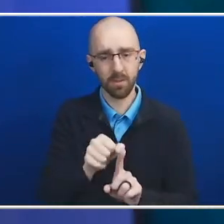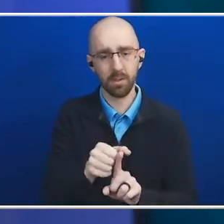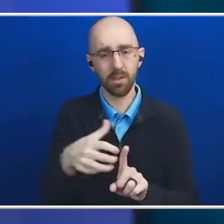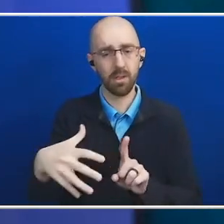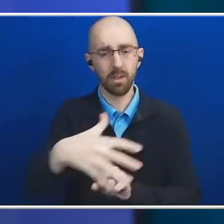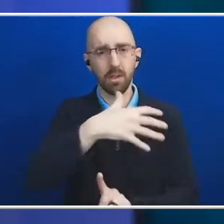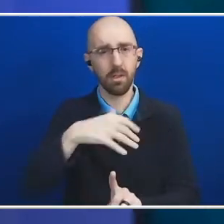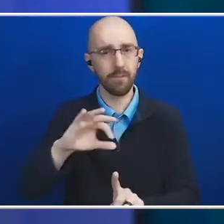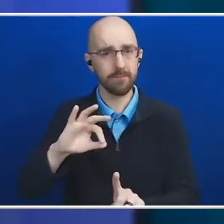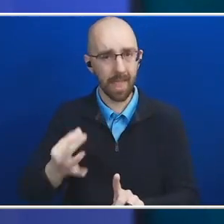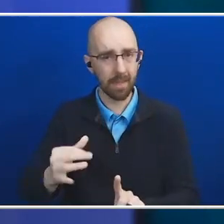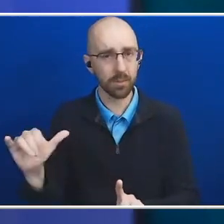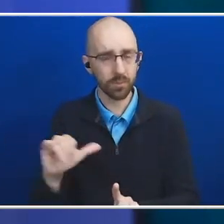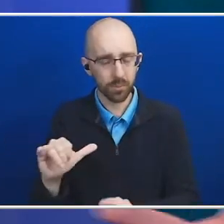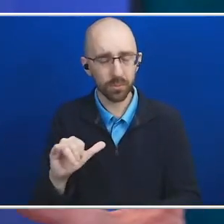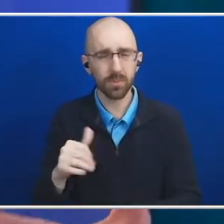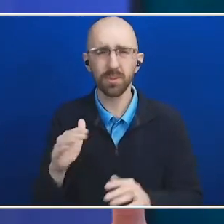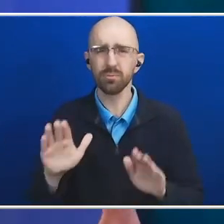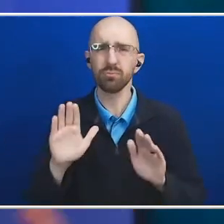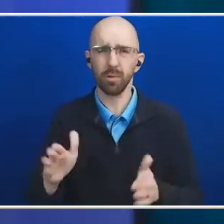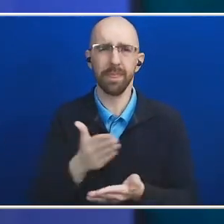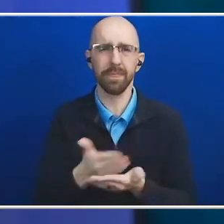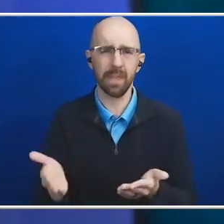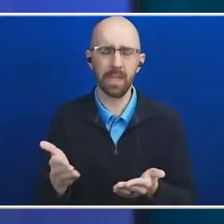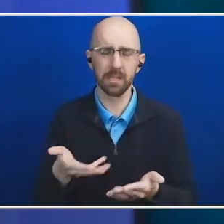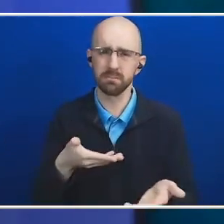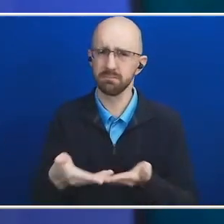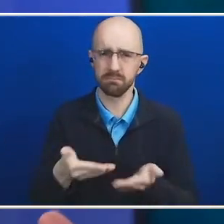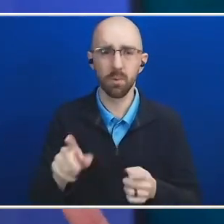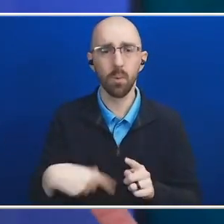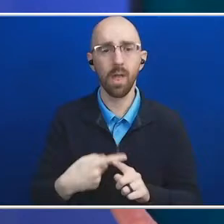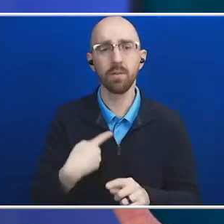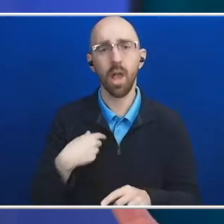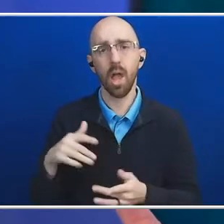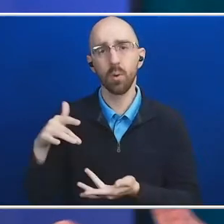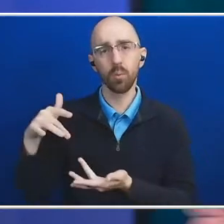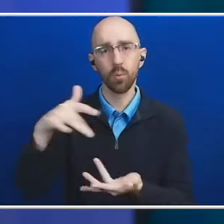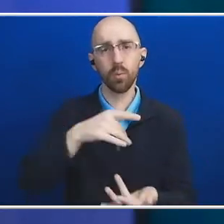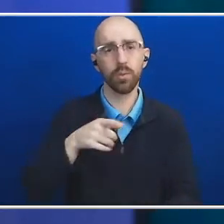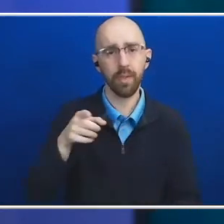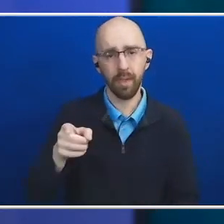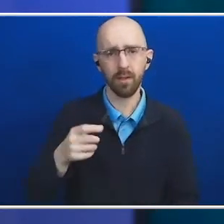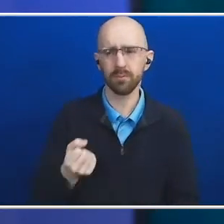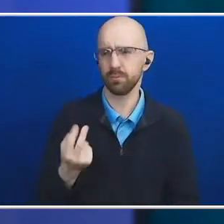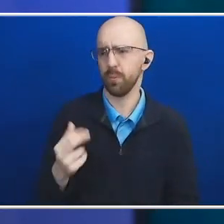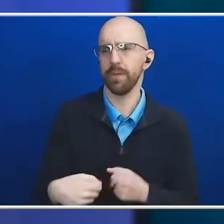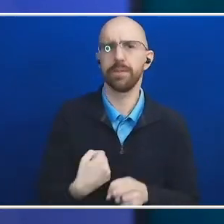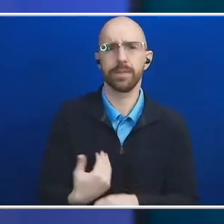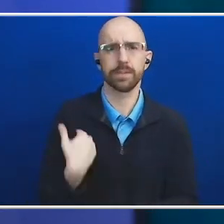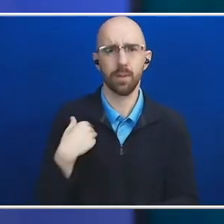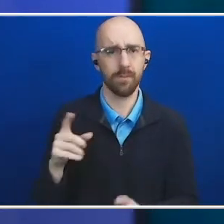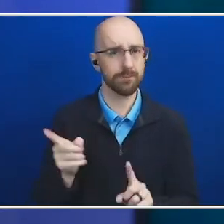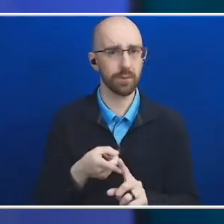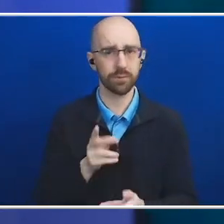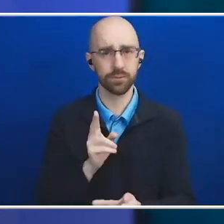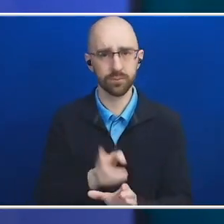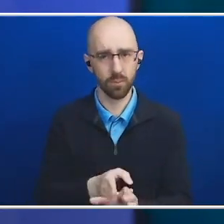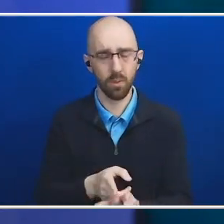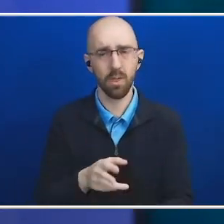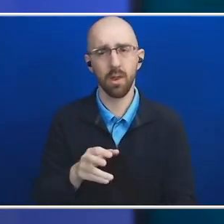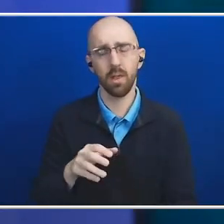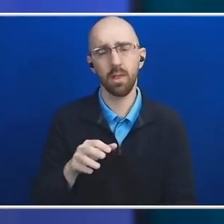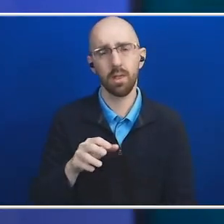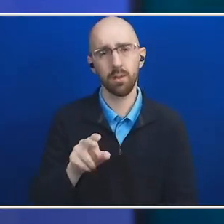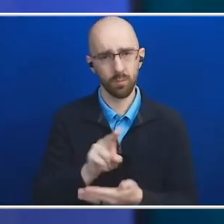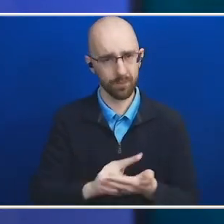things. When I toured there, I don't know, 12 years ago, when I was first joining the University of Kansas